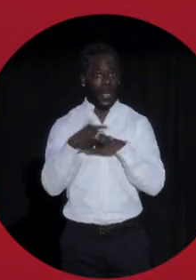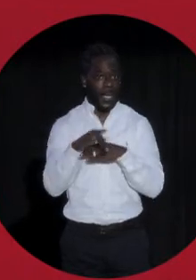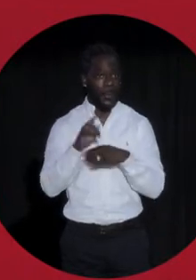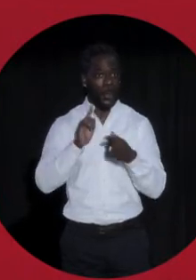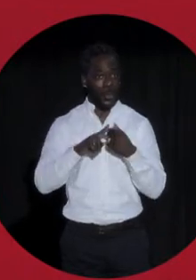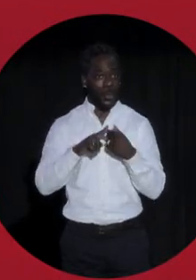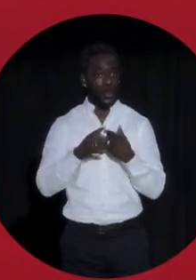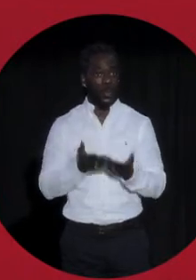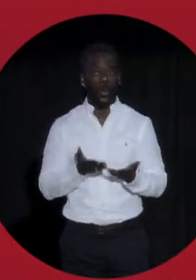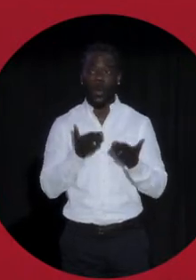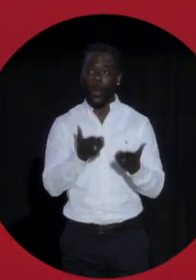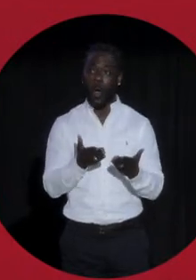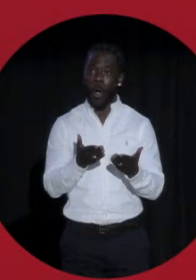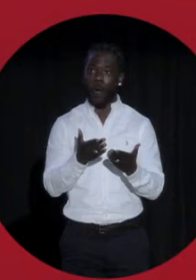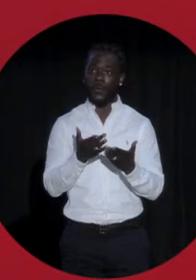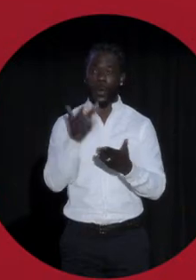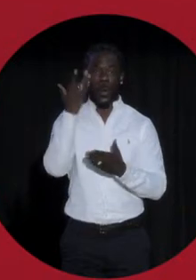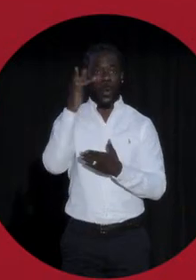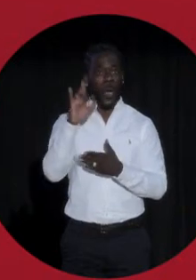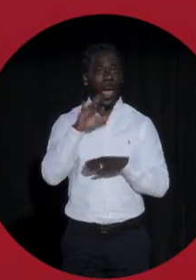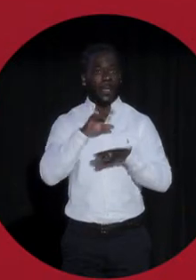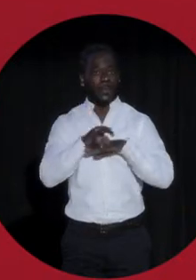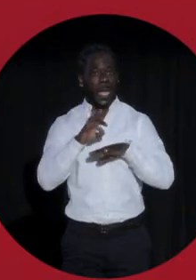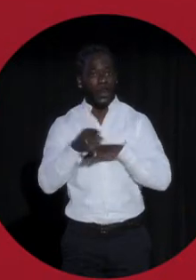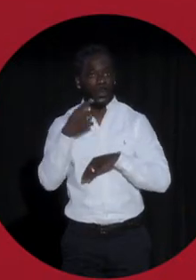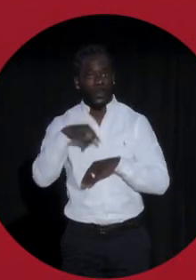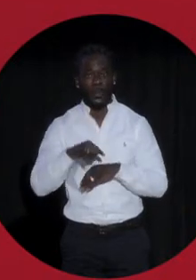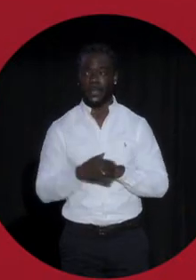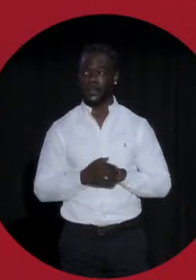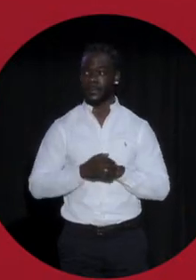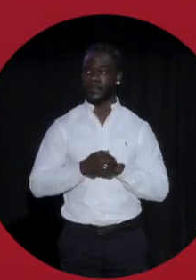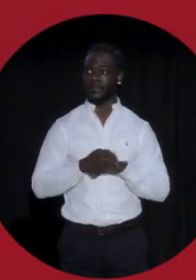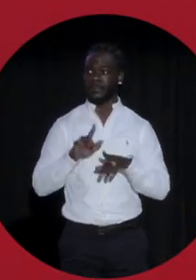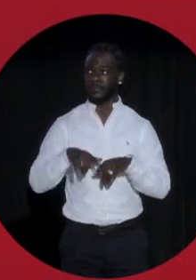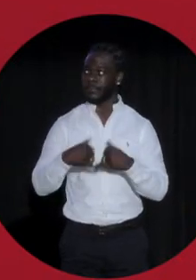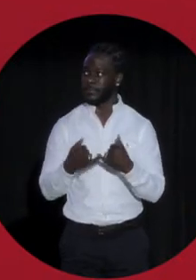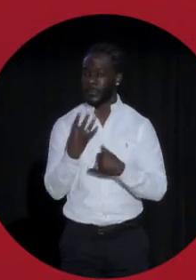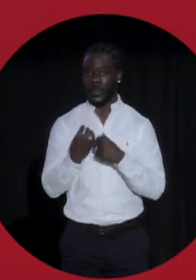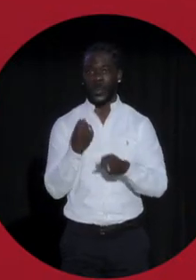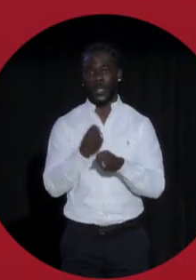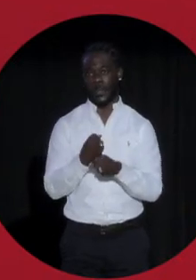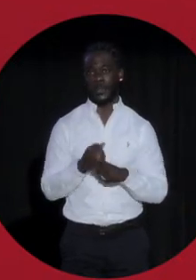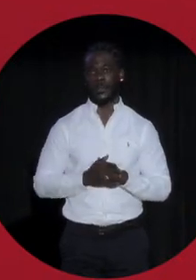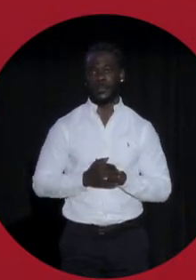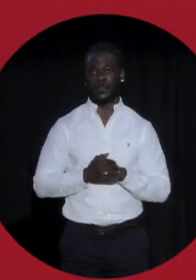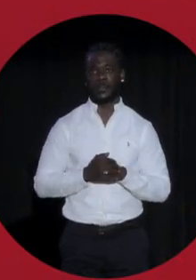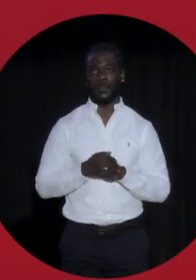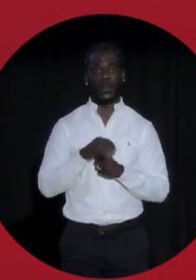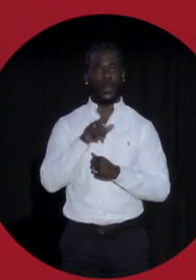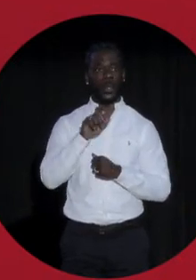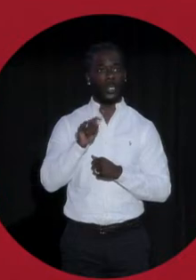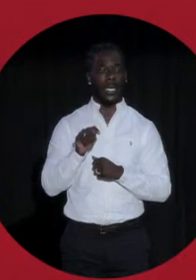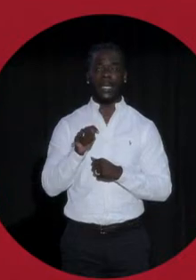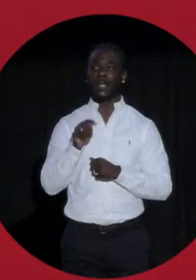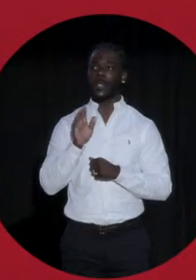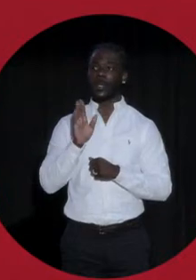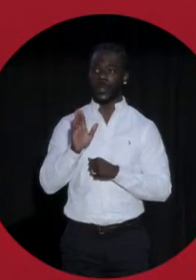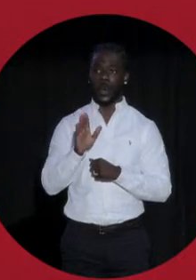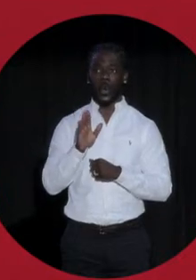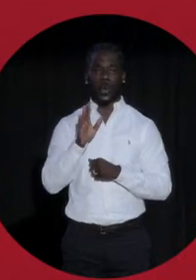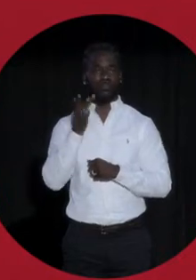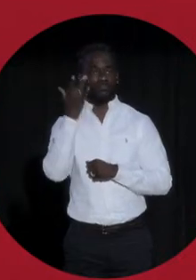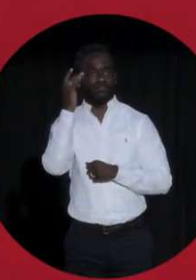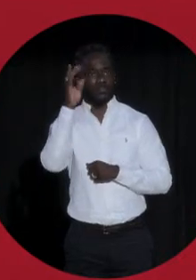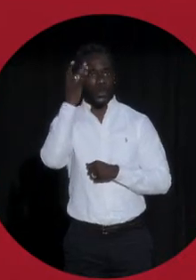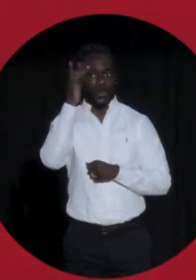to offer wise counsel to me over the last 4 years. Lieutenant Rutherford, your insight